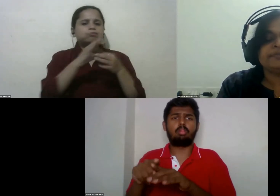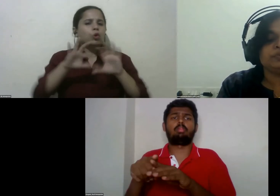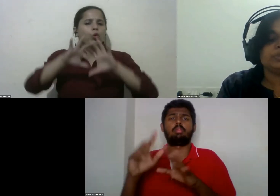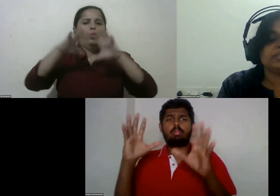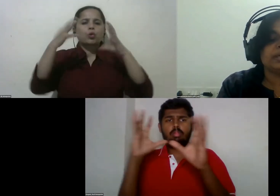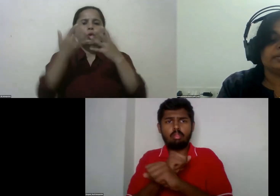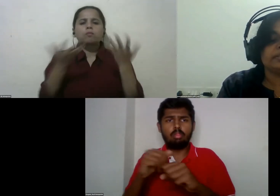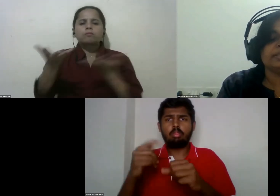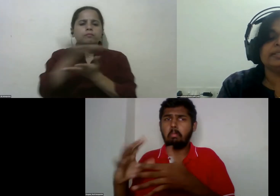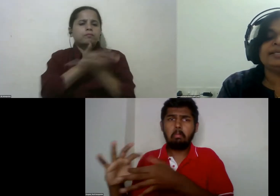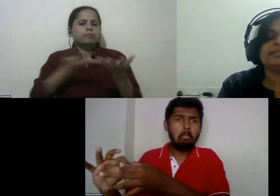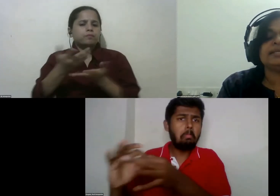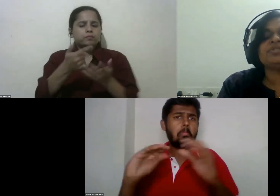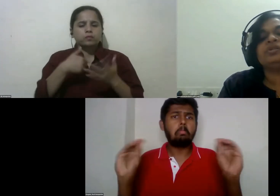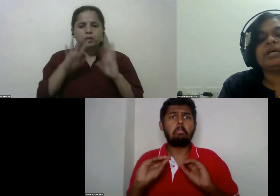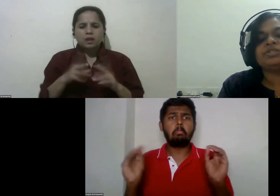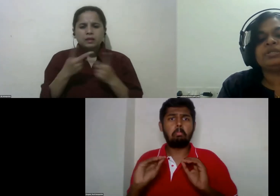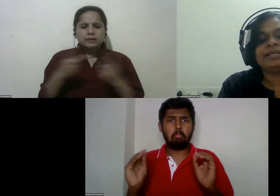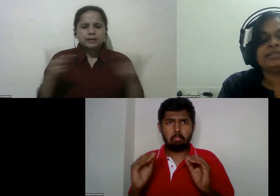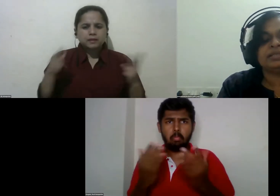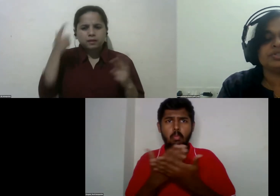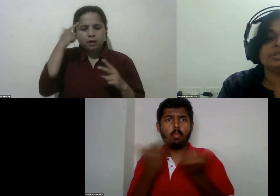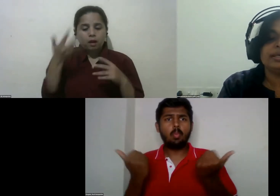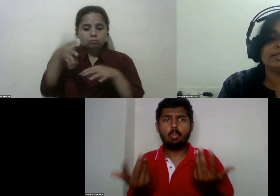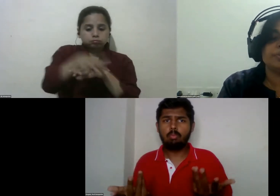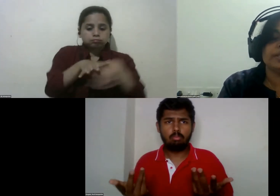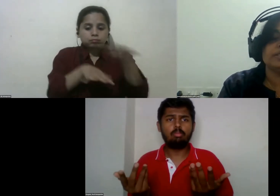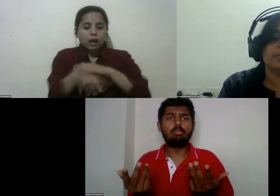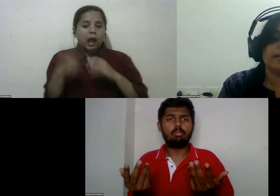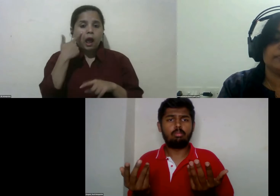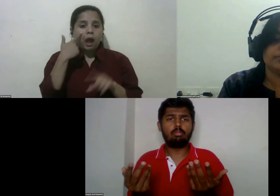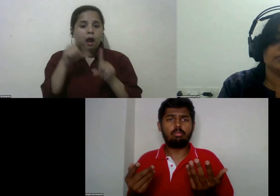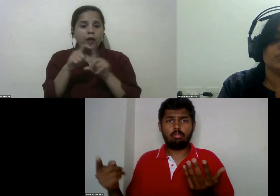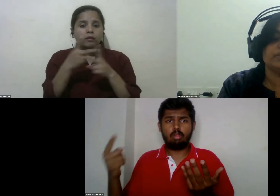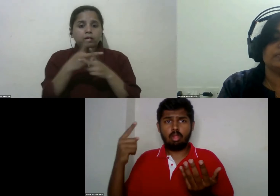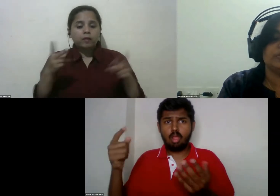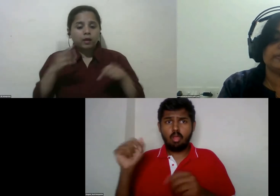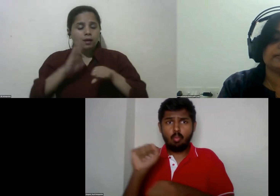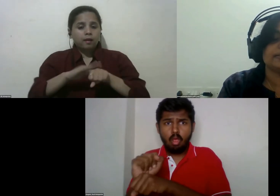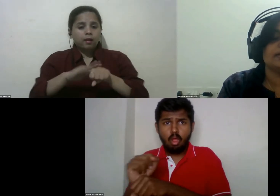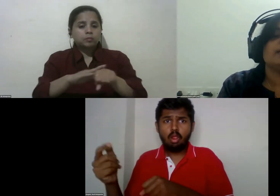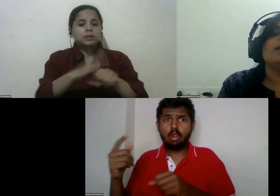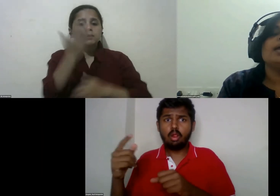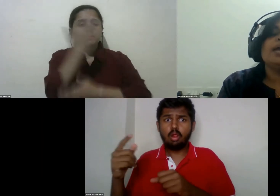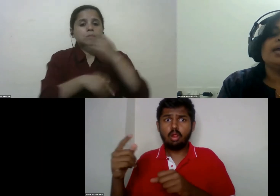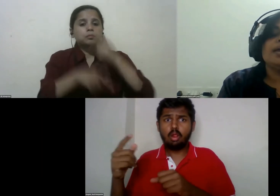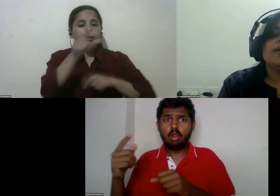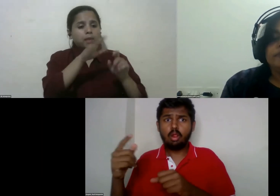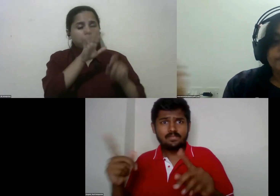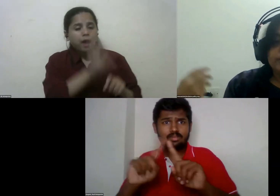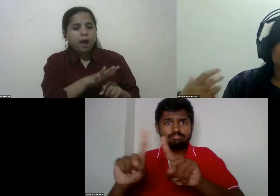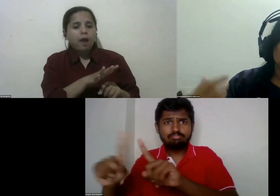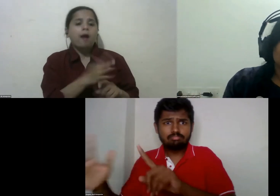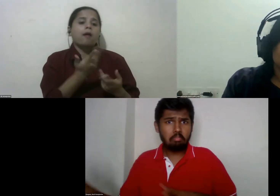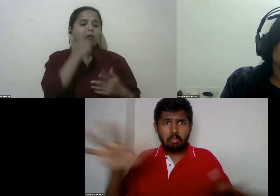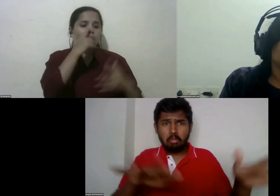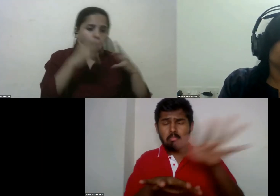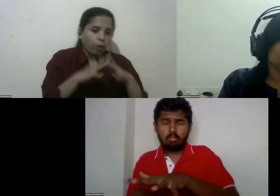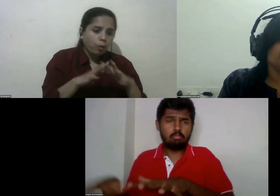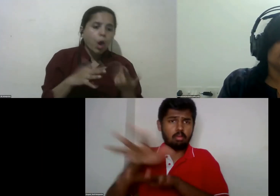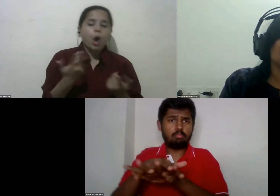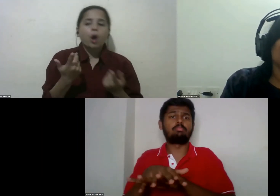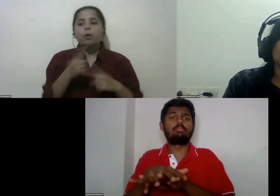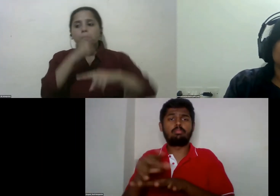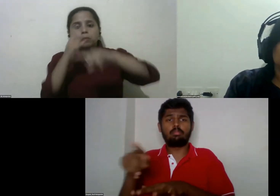all strive towards addressing the intersectional marginalization experienced by persons with disabilities. The first webinar of